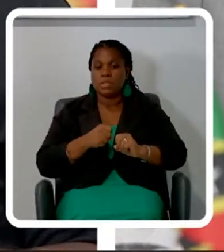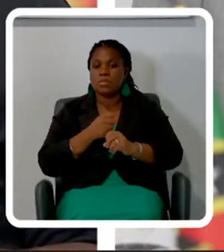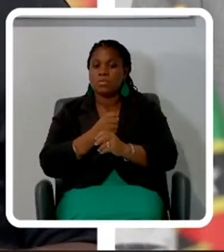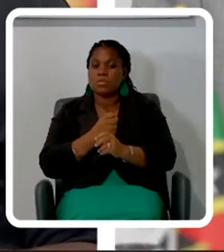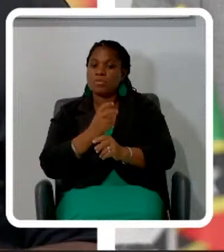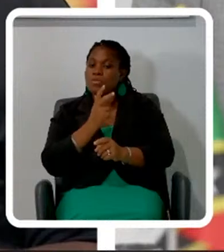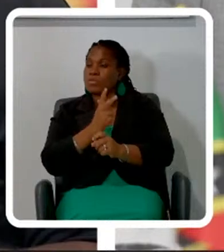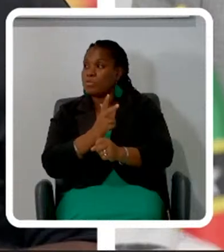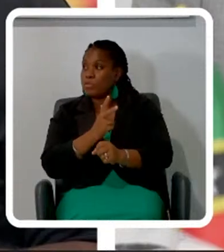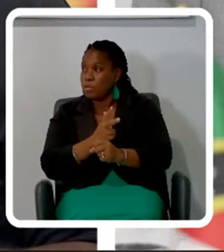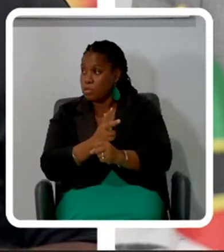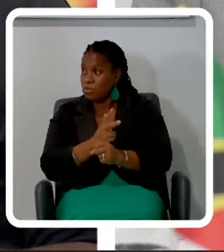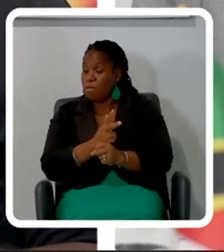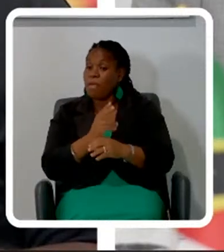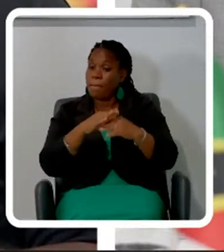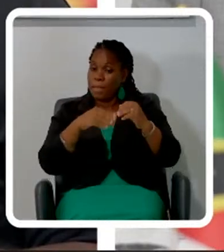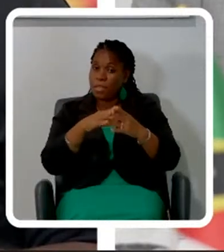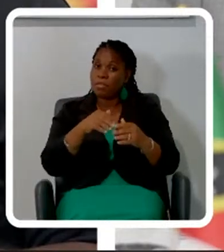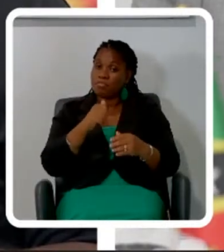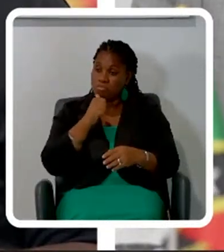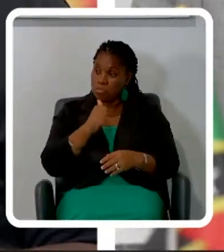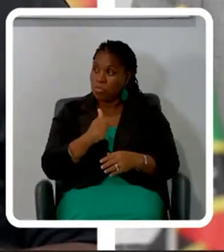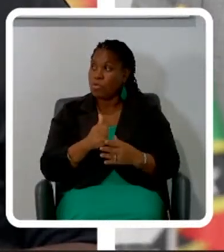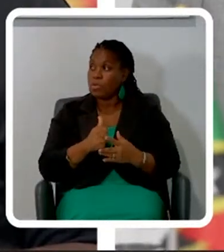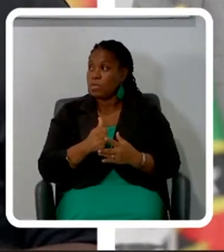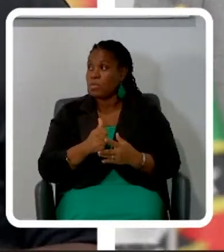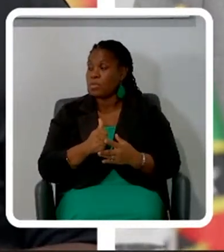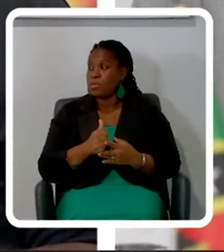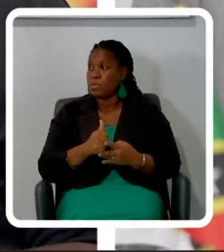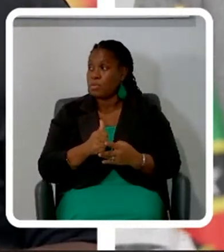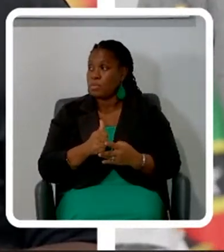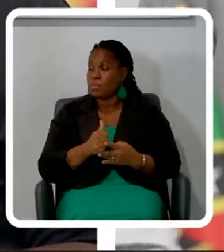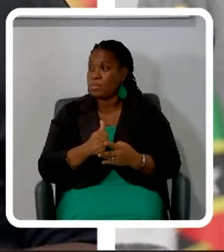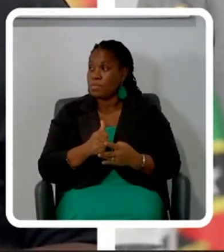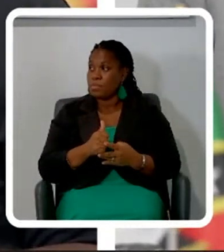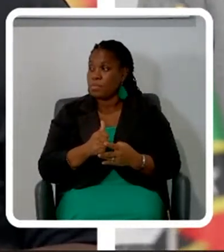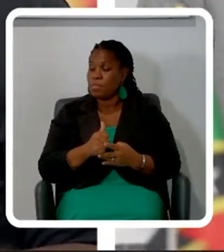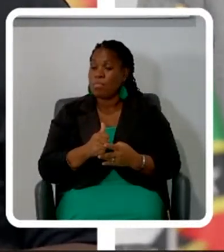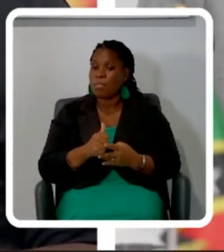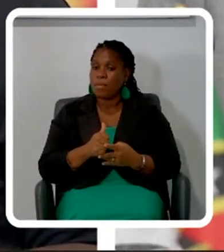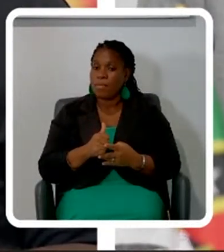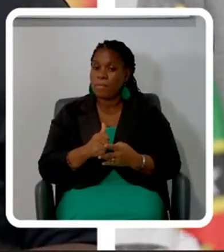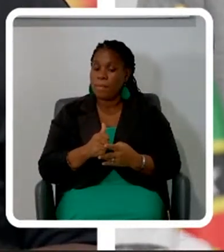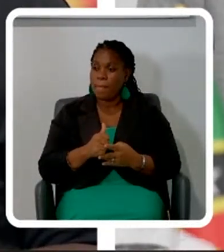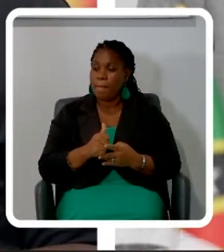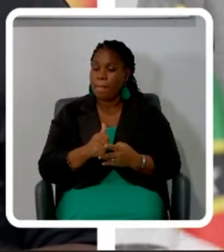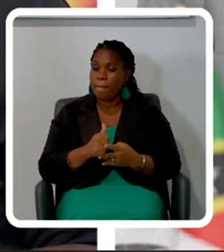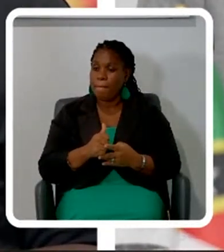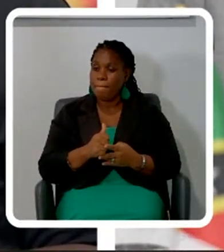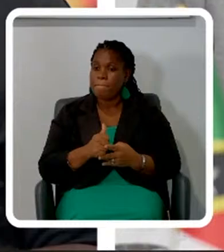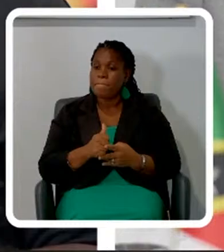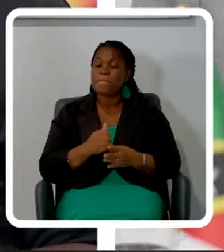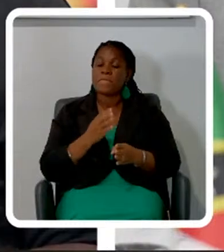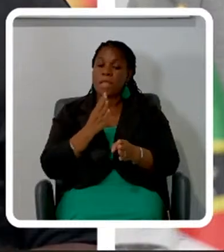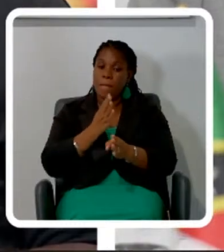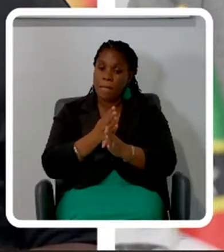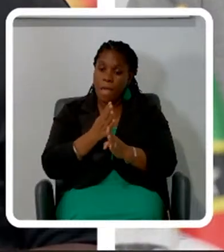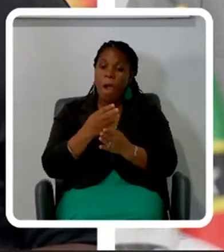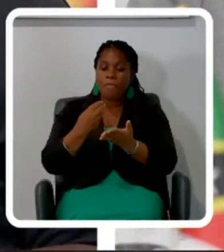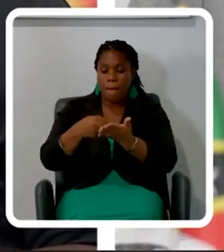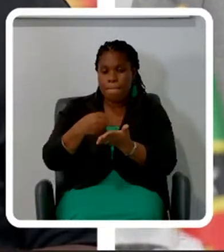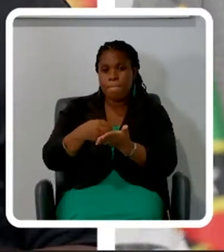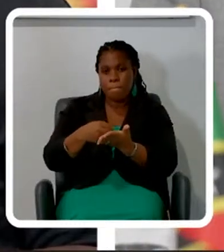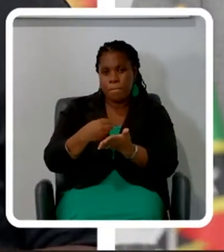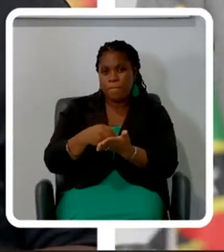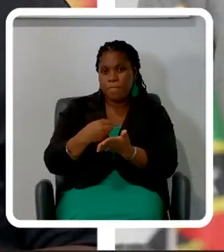well. I know the Board for Public Transportation is dealing with the bus fare matter, and the